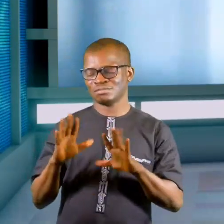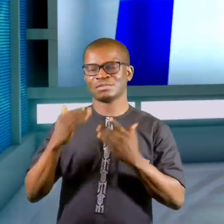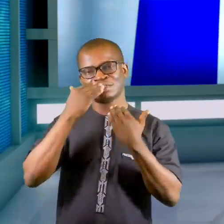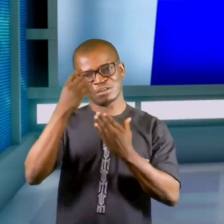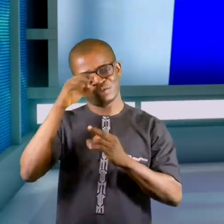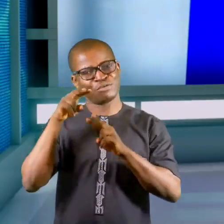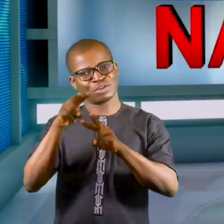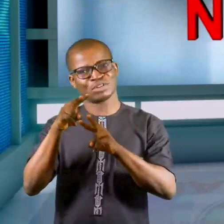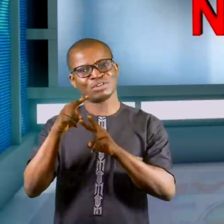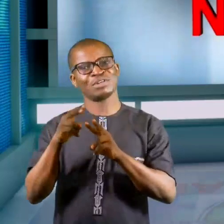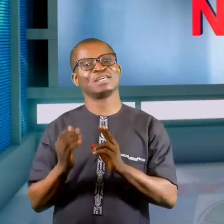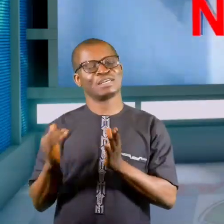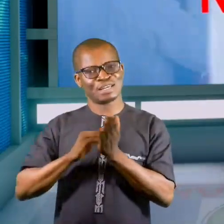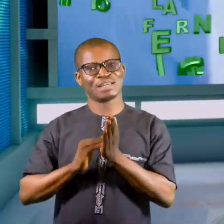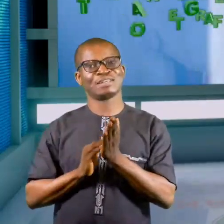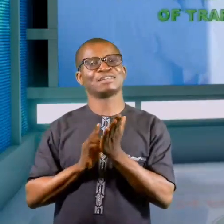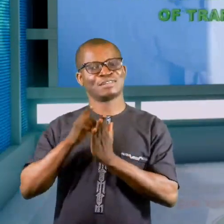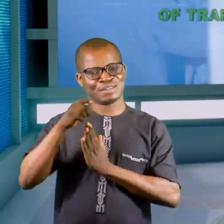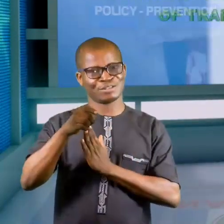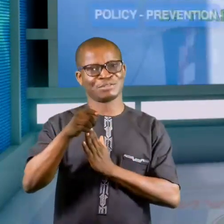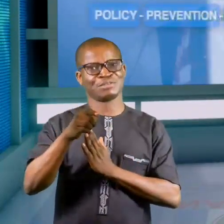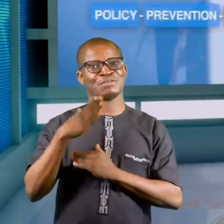is up, but we thank you for watching and urge you